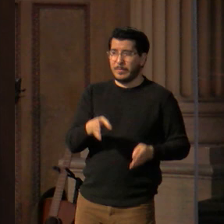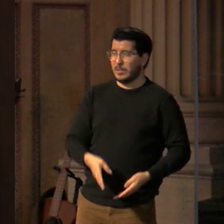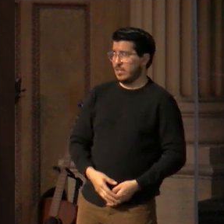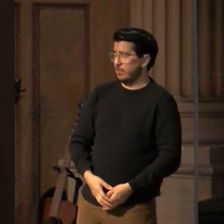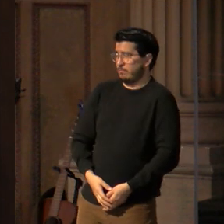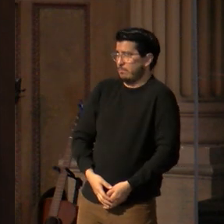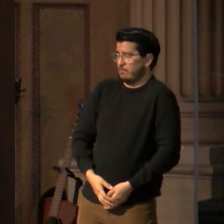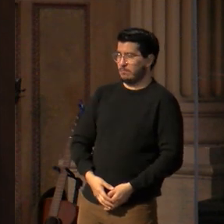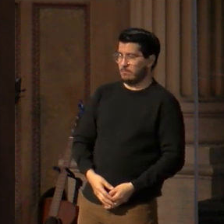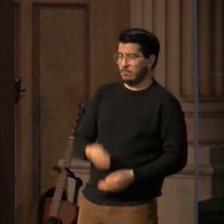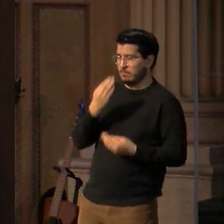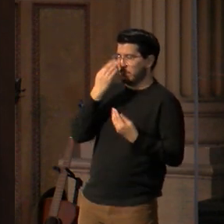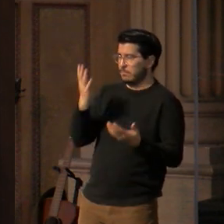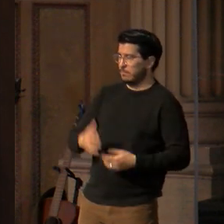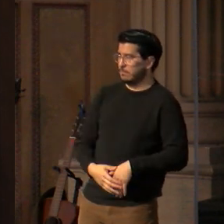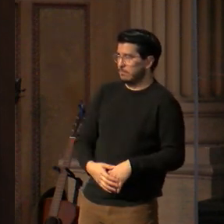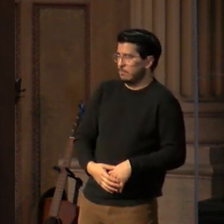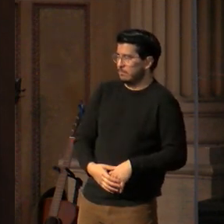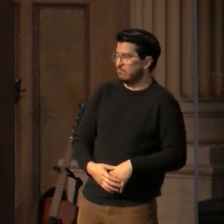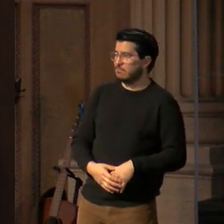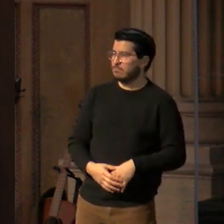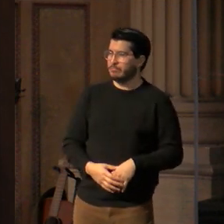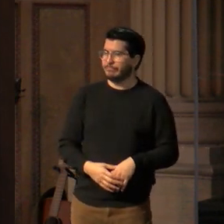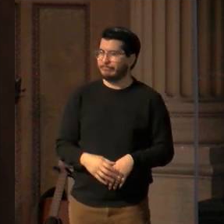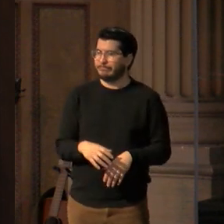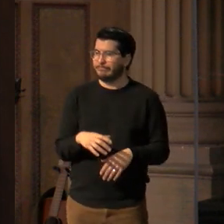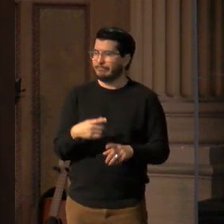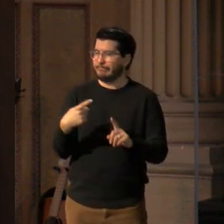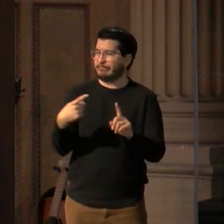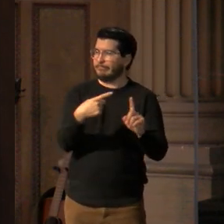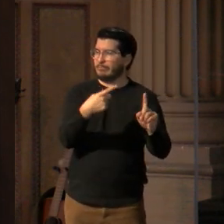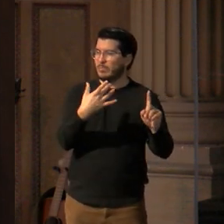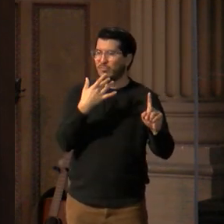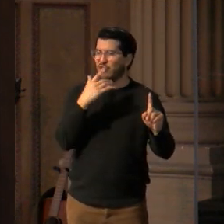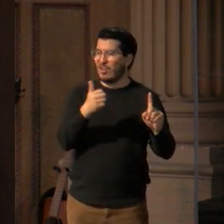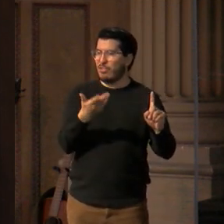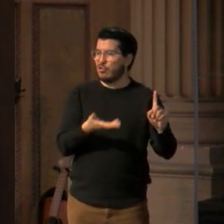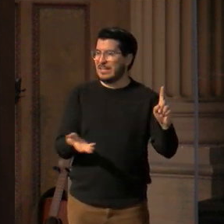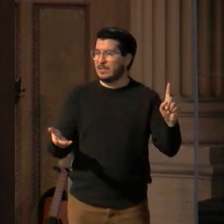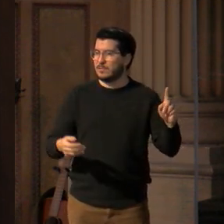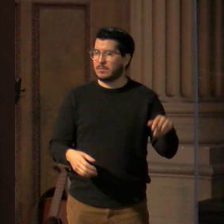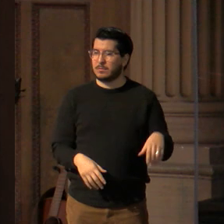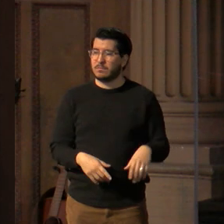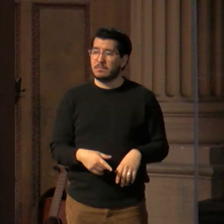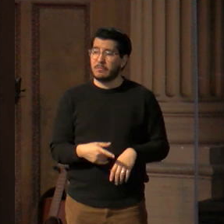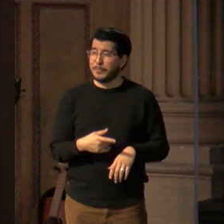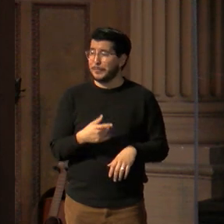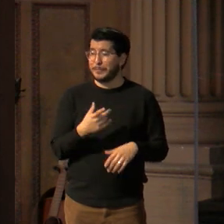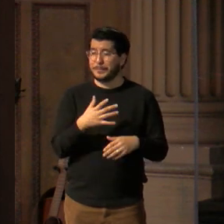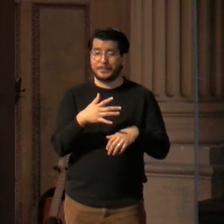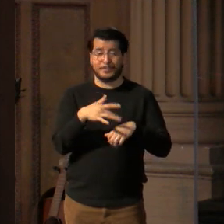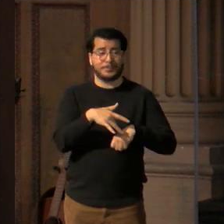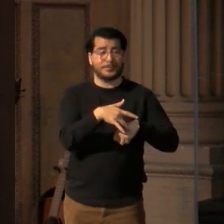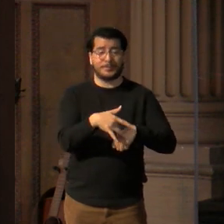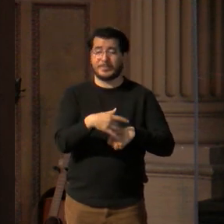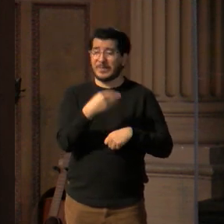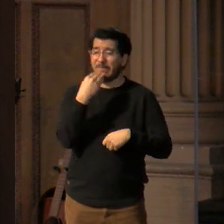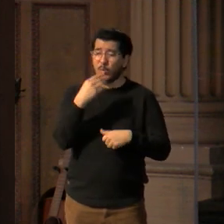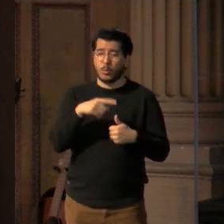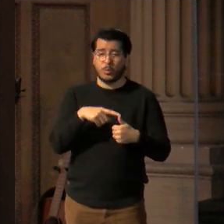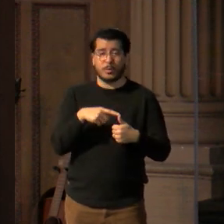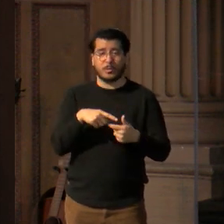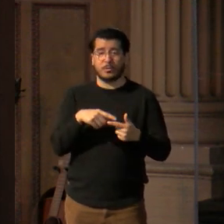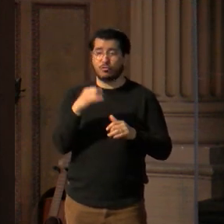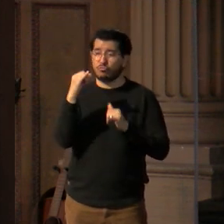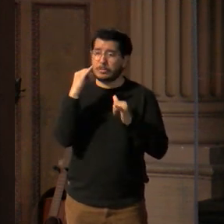the gospel. They have other desires. Their main desires are food or sex or drink or career